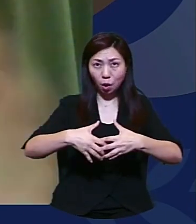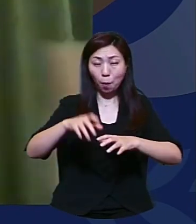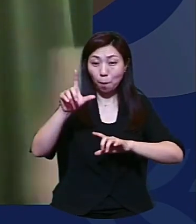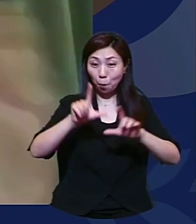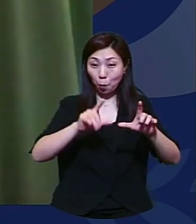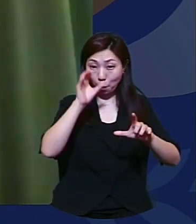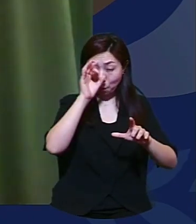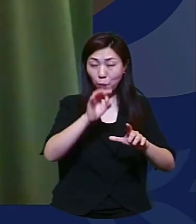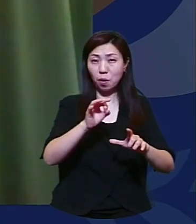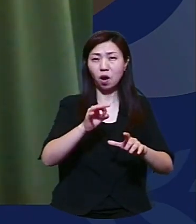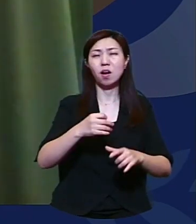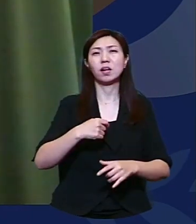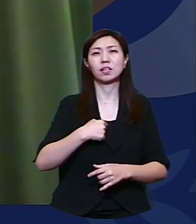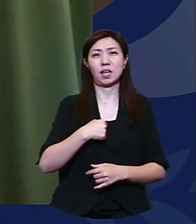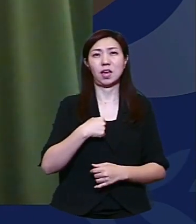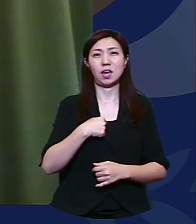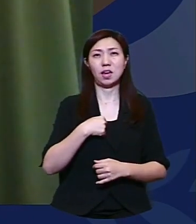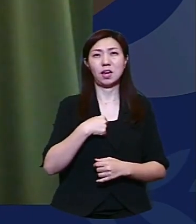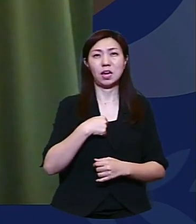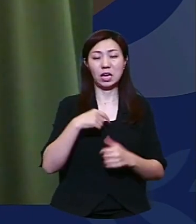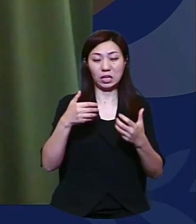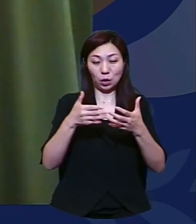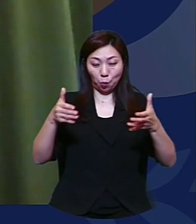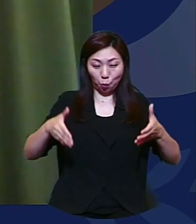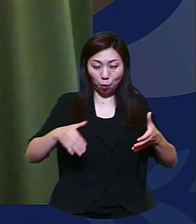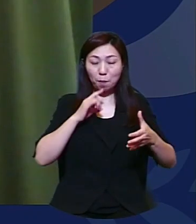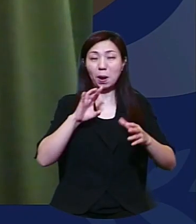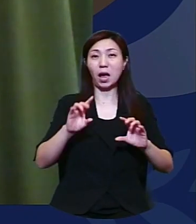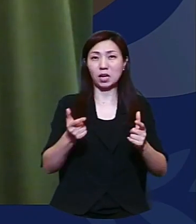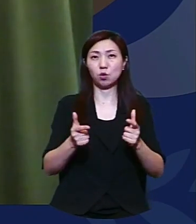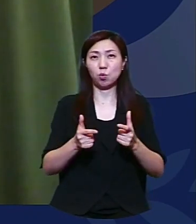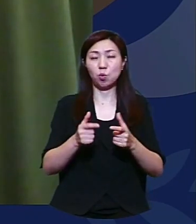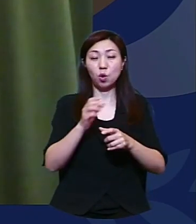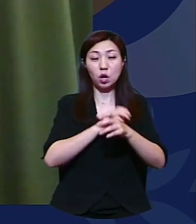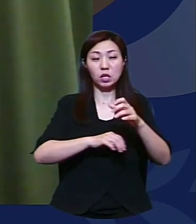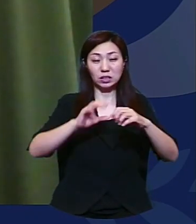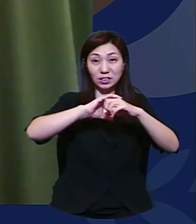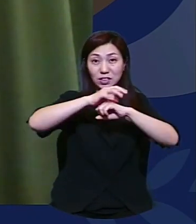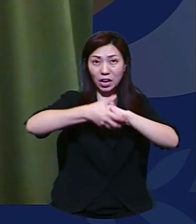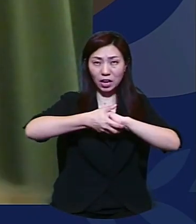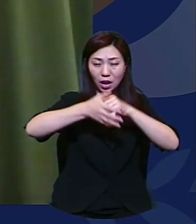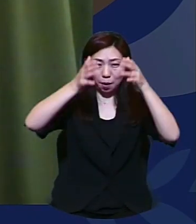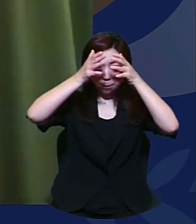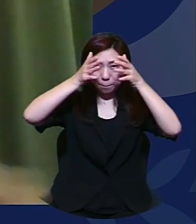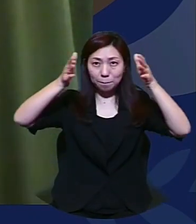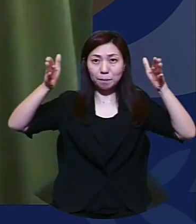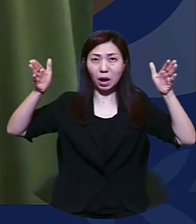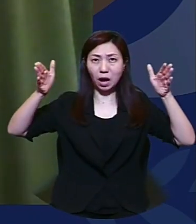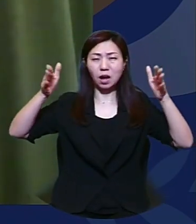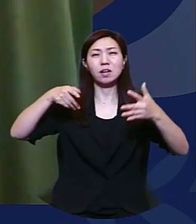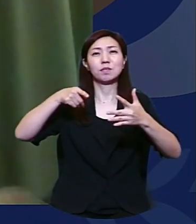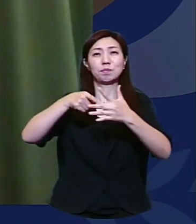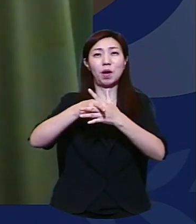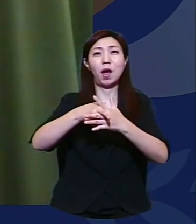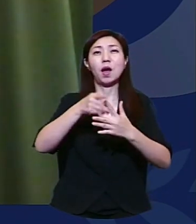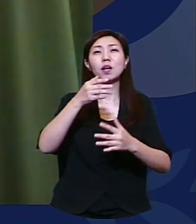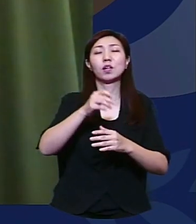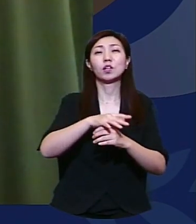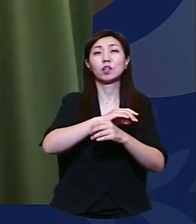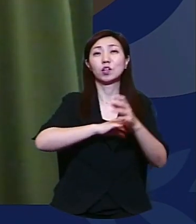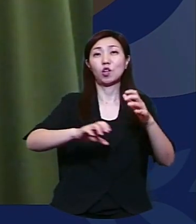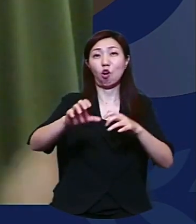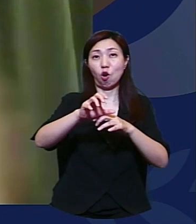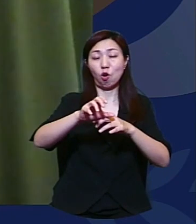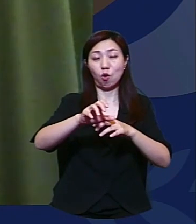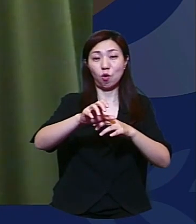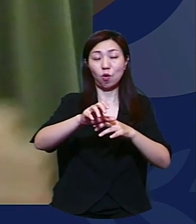and recognize what's going on around them, and then recognize how an infrastructure really serves as an enabler